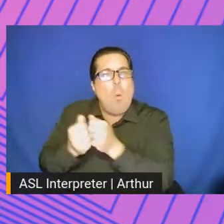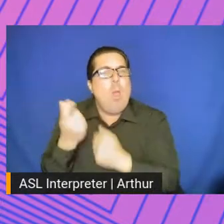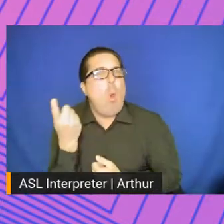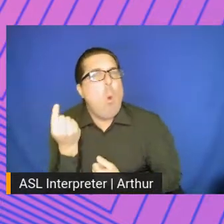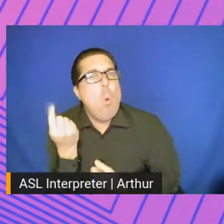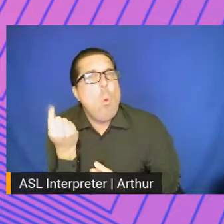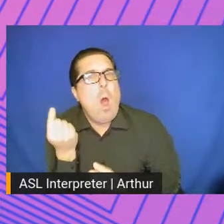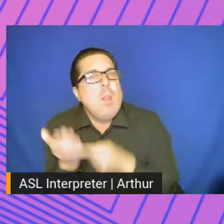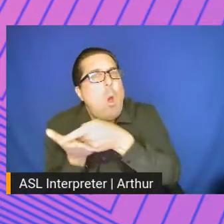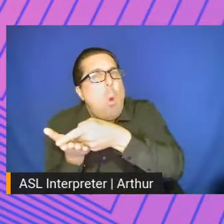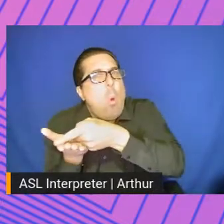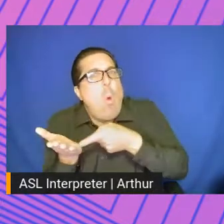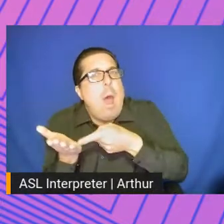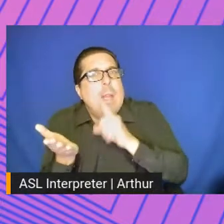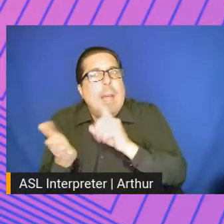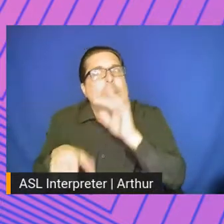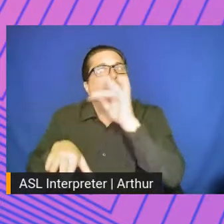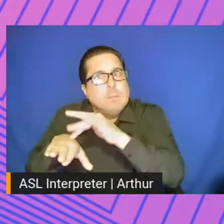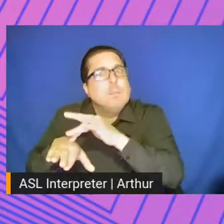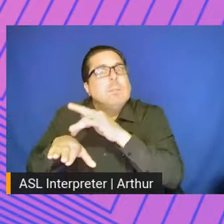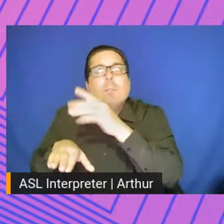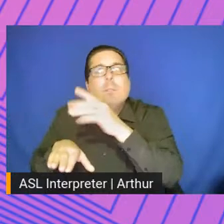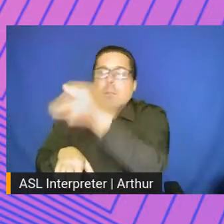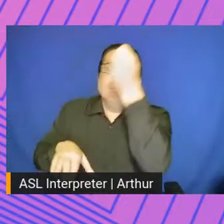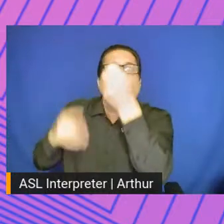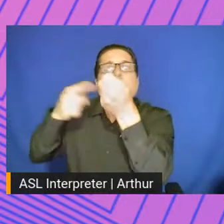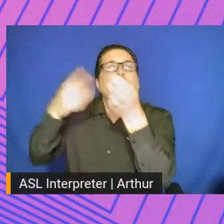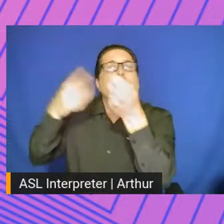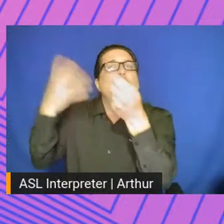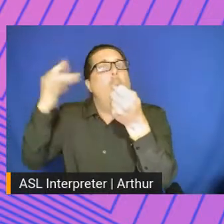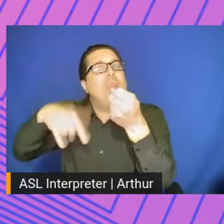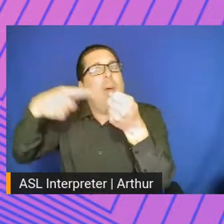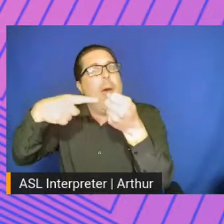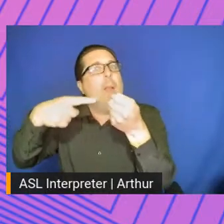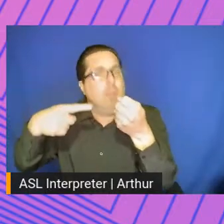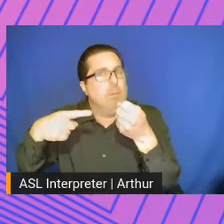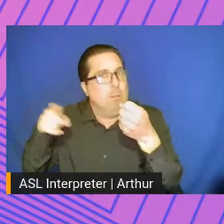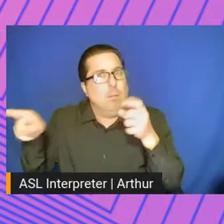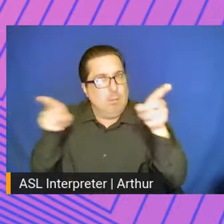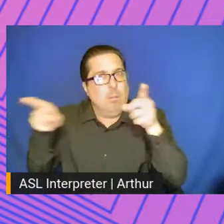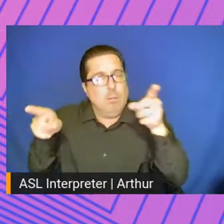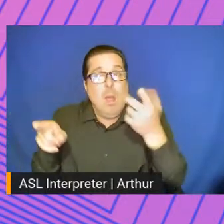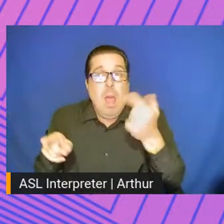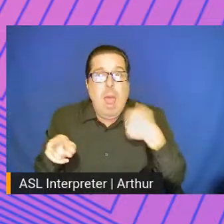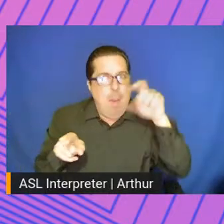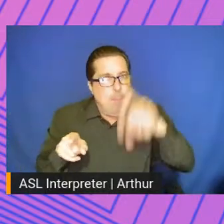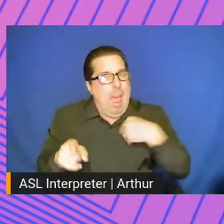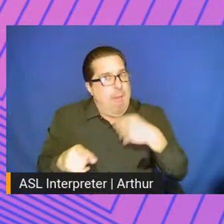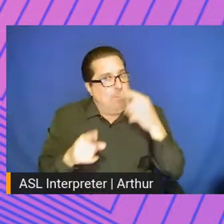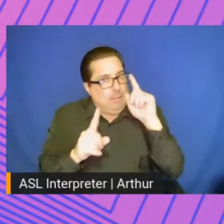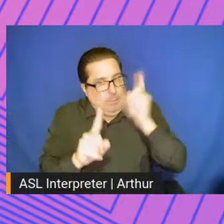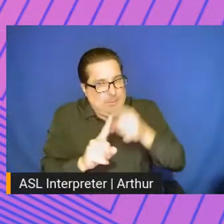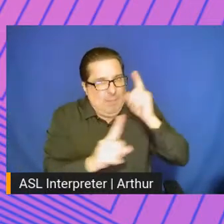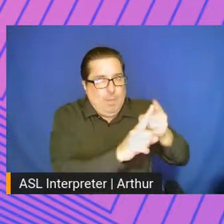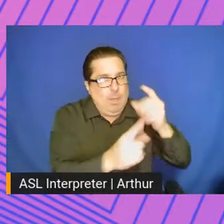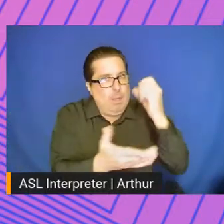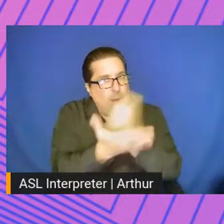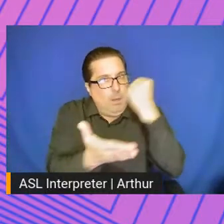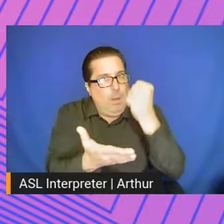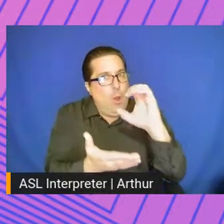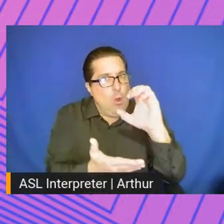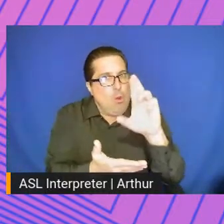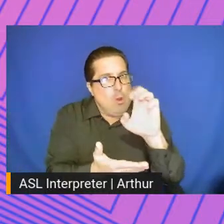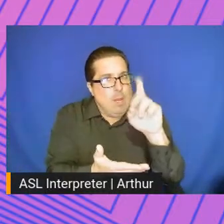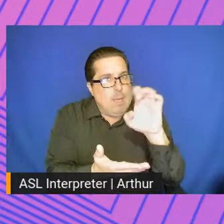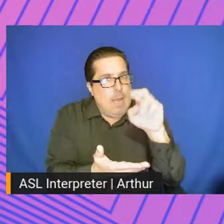fetched. Now, you need to understand that the secret store still needs to have specific credentials that it's going to use in order to